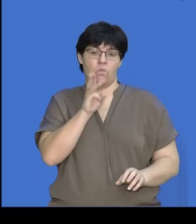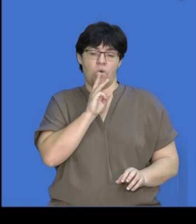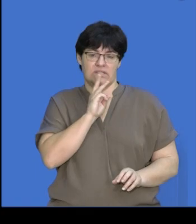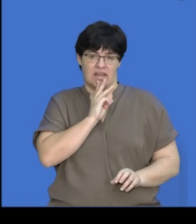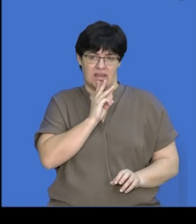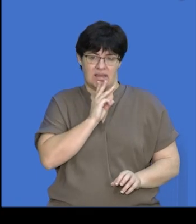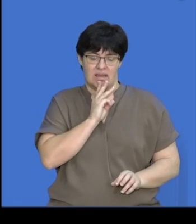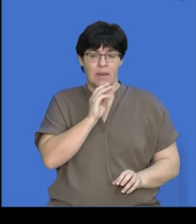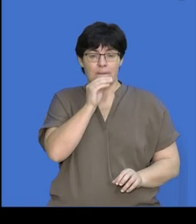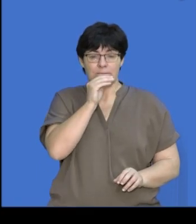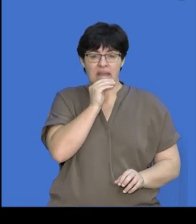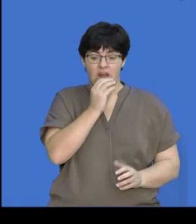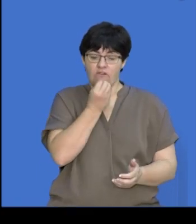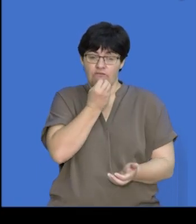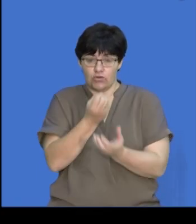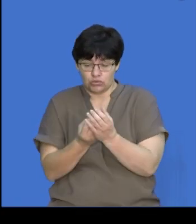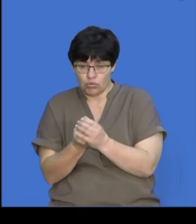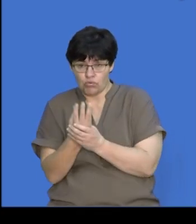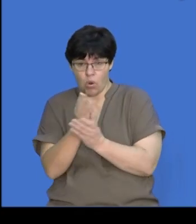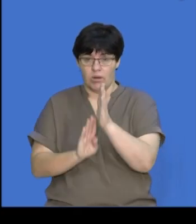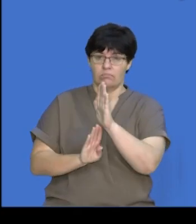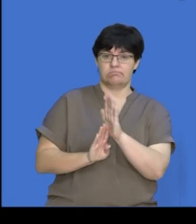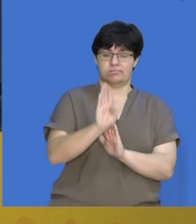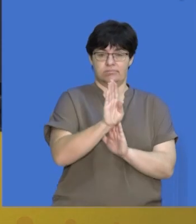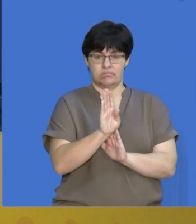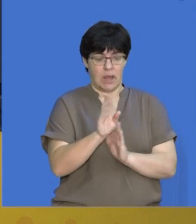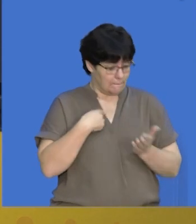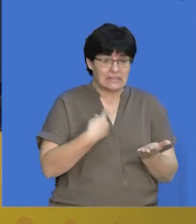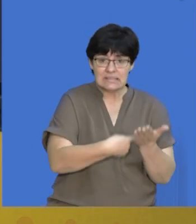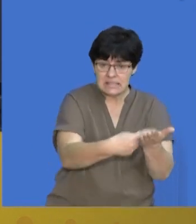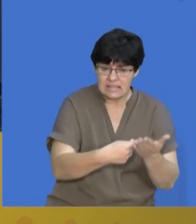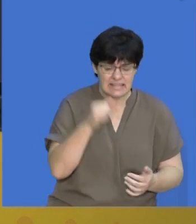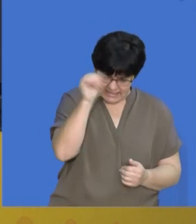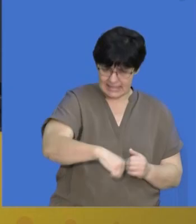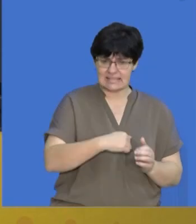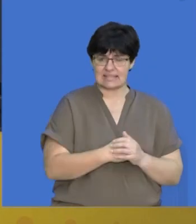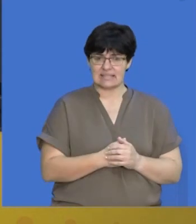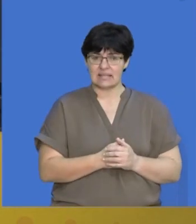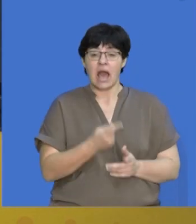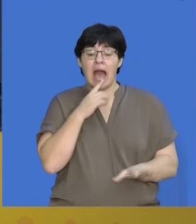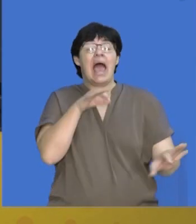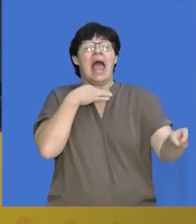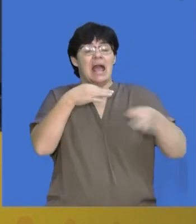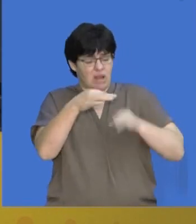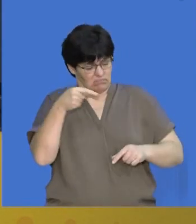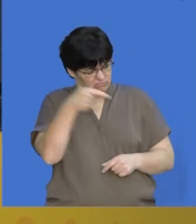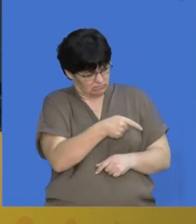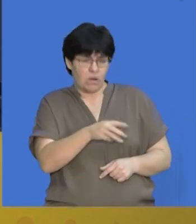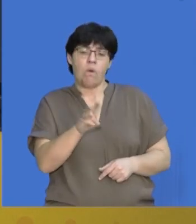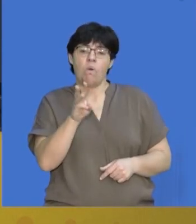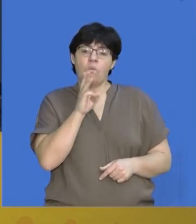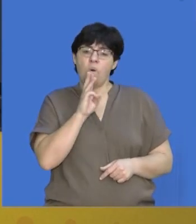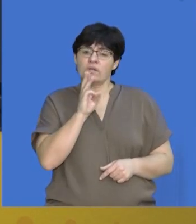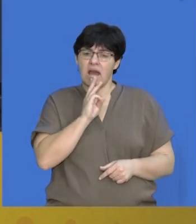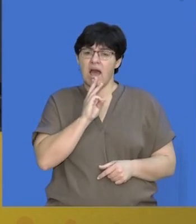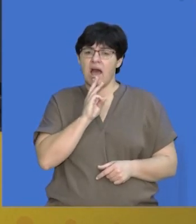improves crop production. Am I discussing? Yes, I am. I'm qualifying the water as